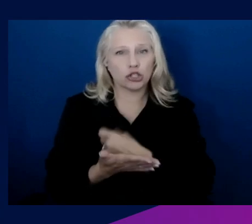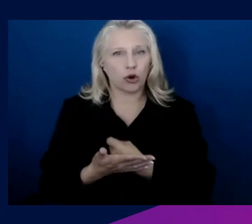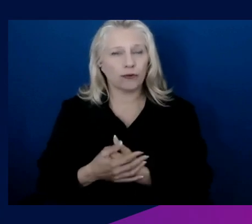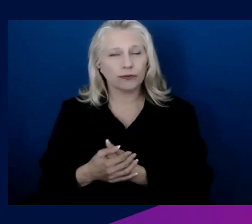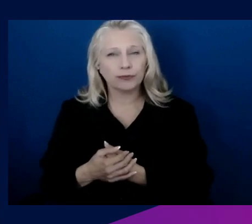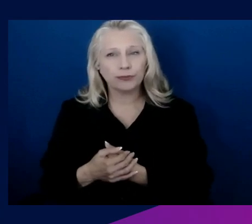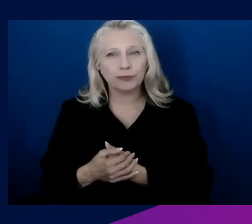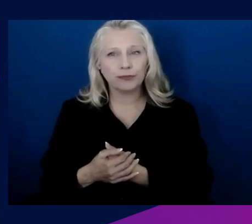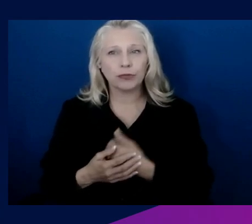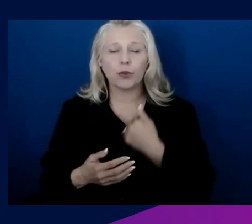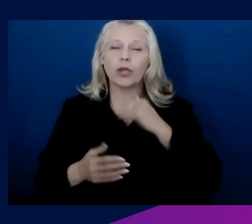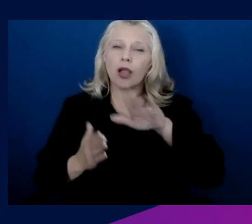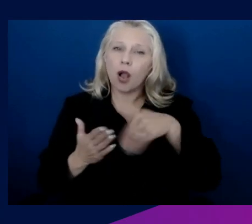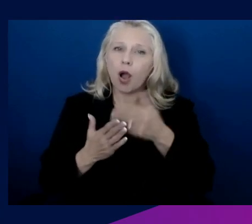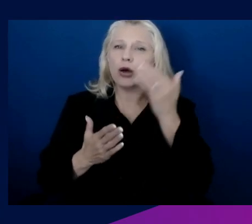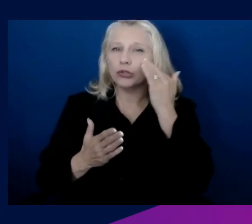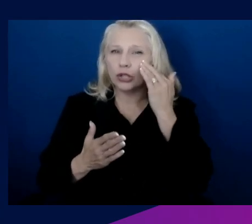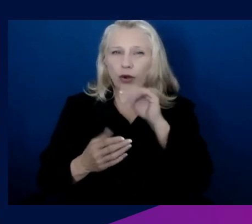all believe, the